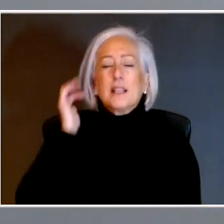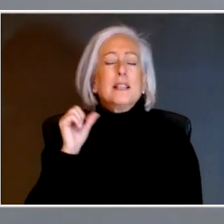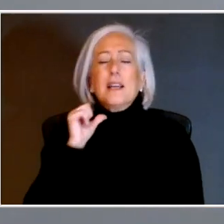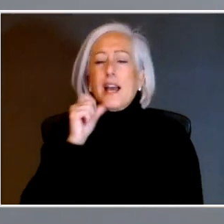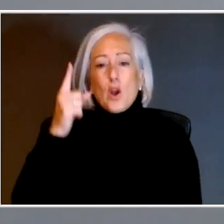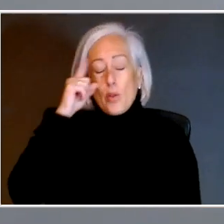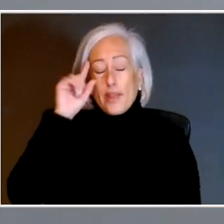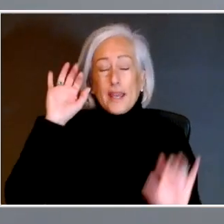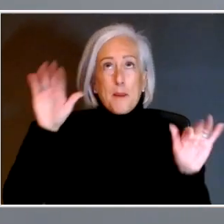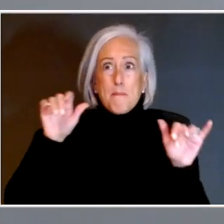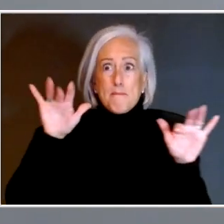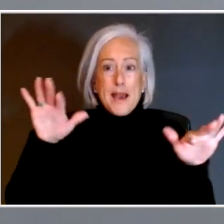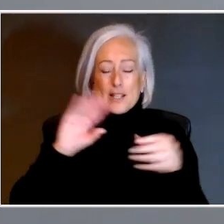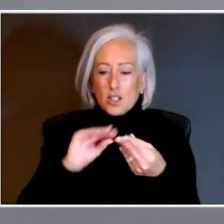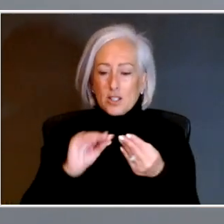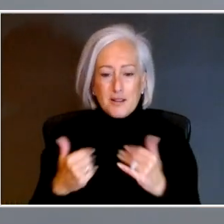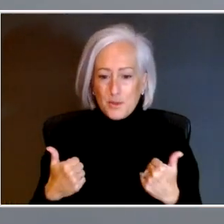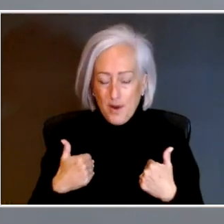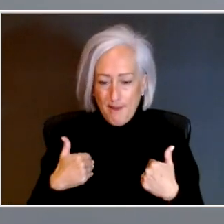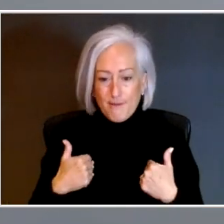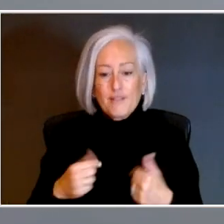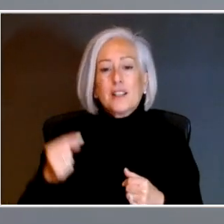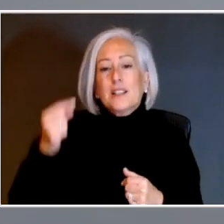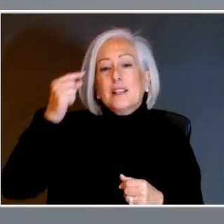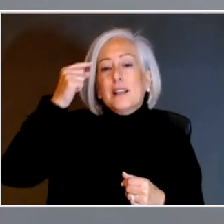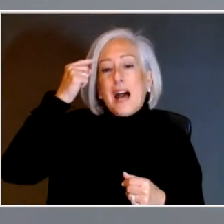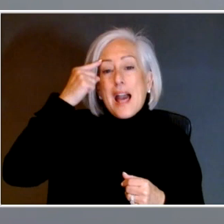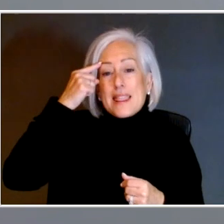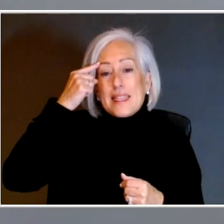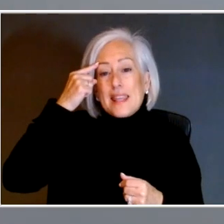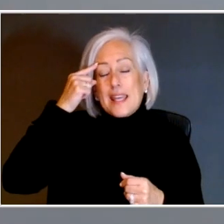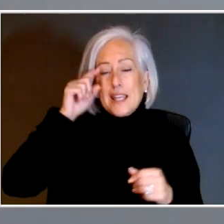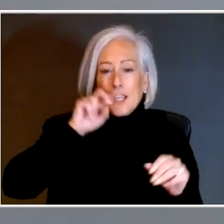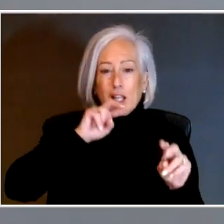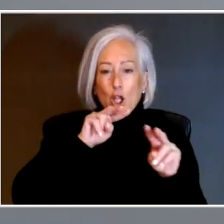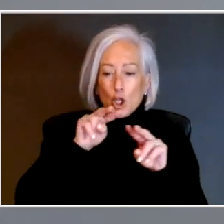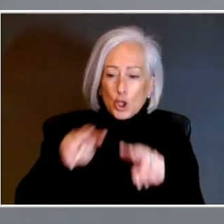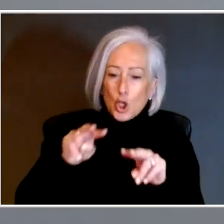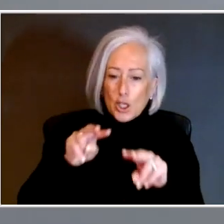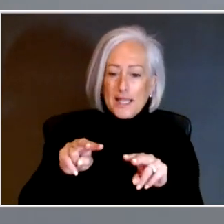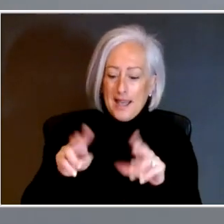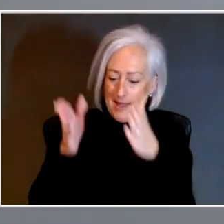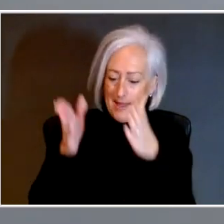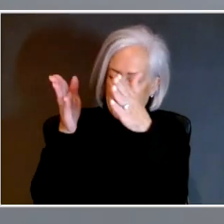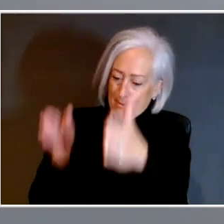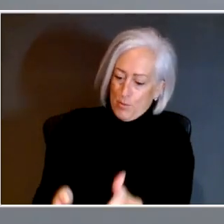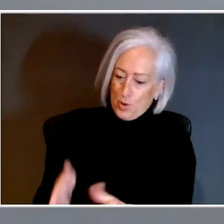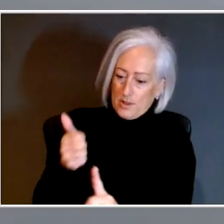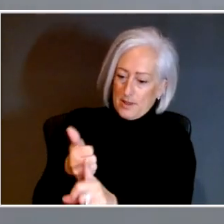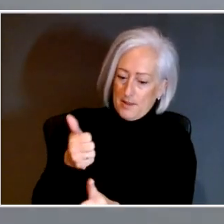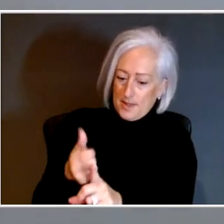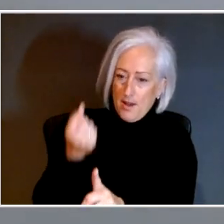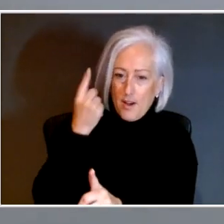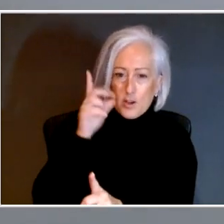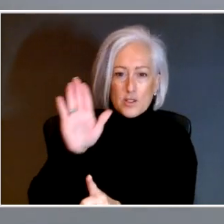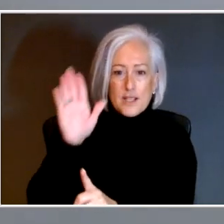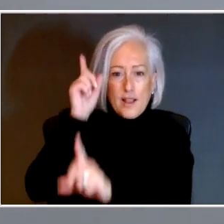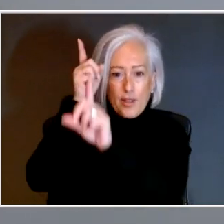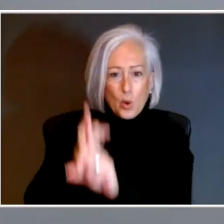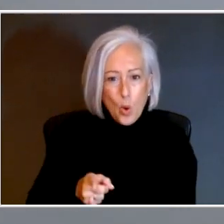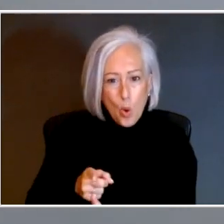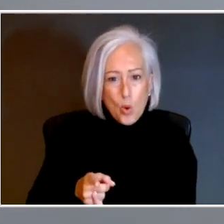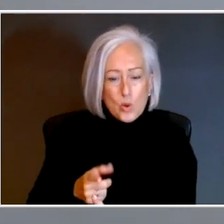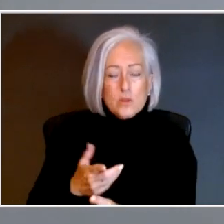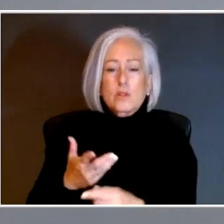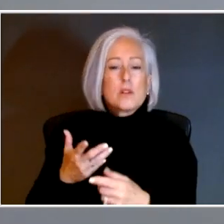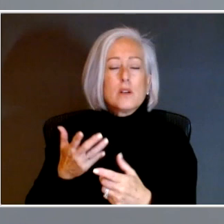magic number. I think sort of just looking holistically at the athlete and understanding what their goals are and where they want to